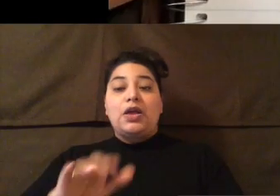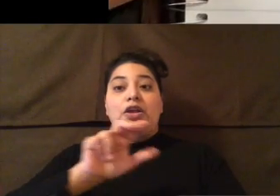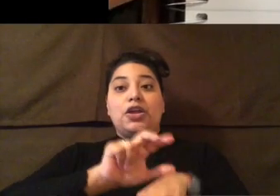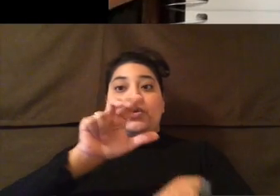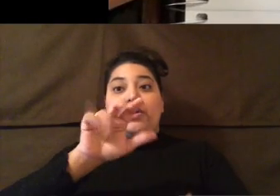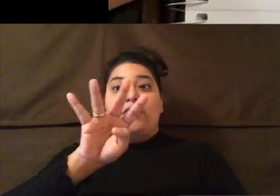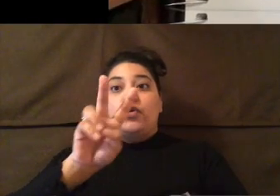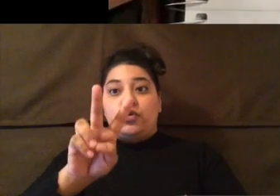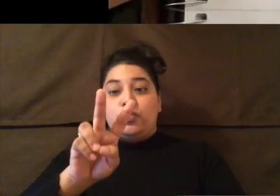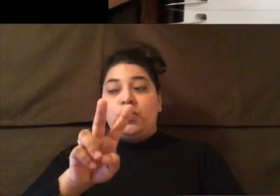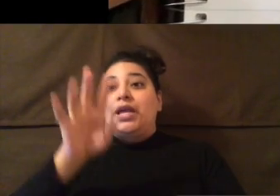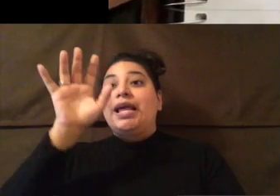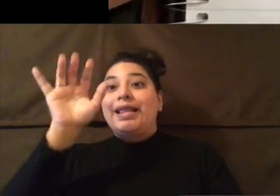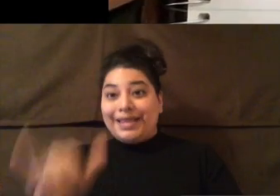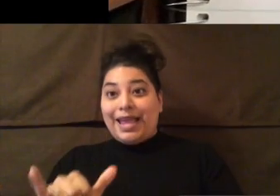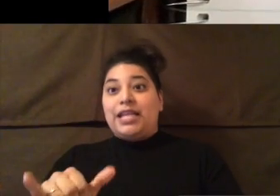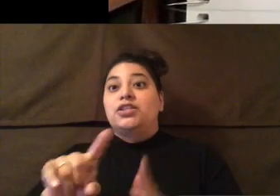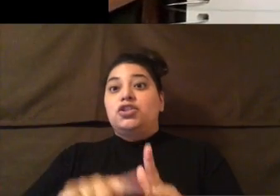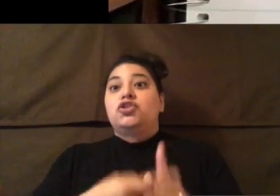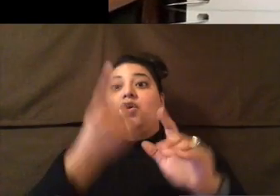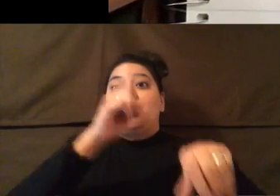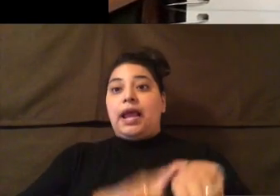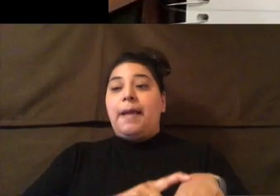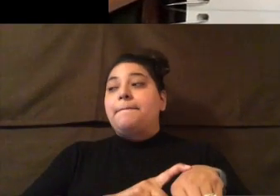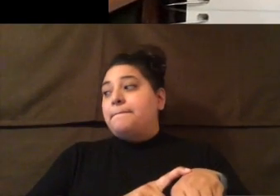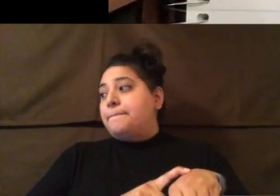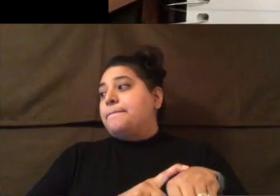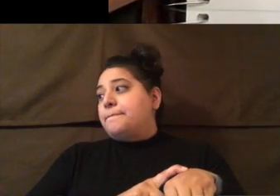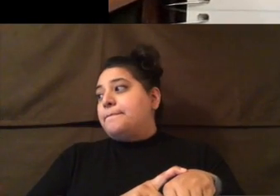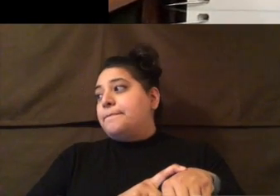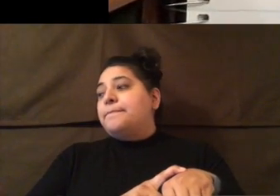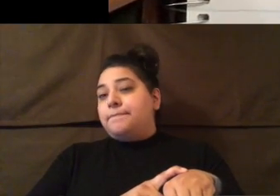at 3:42. So our start time